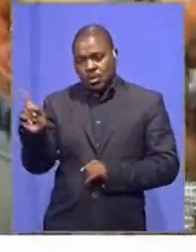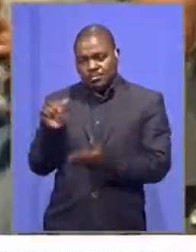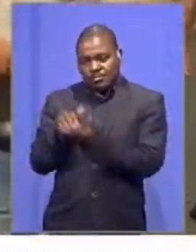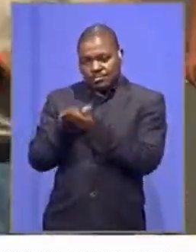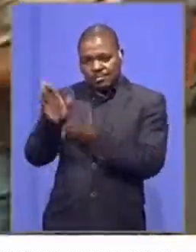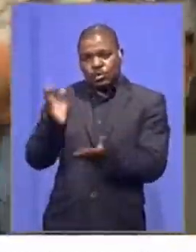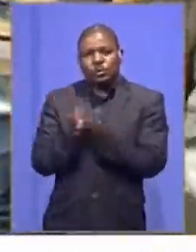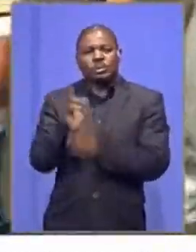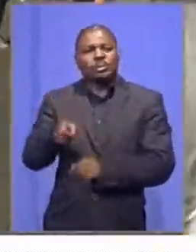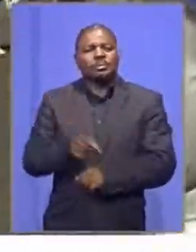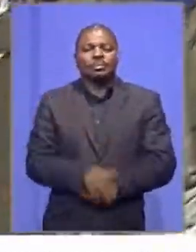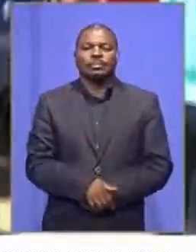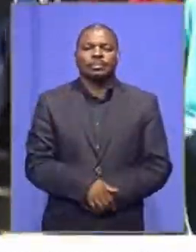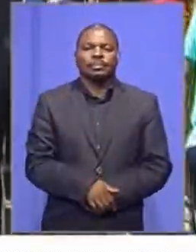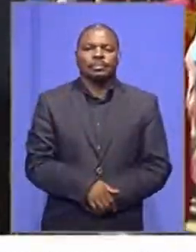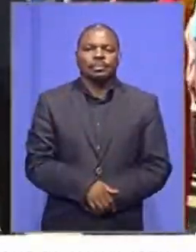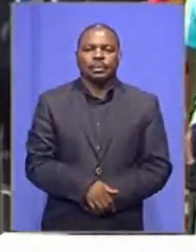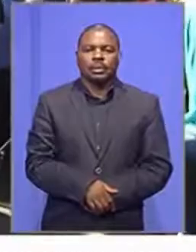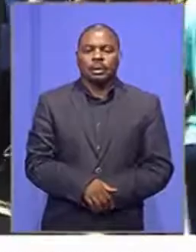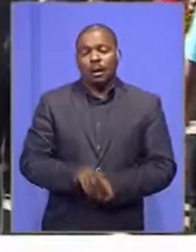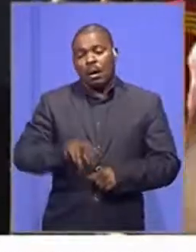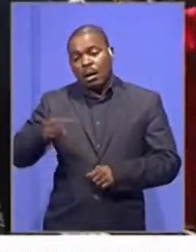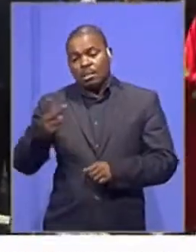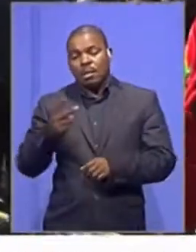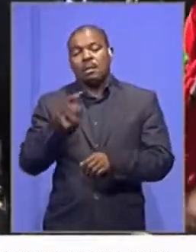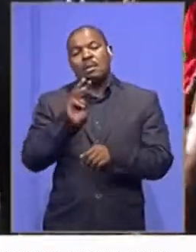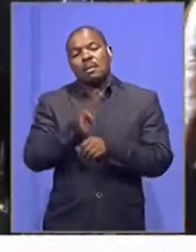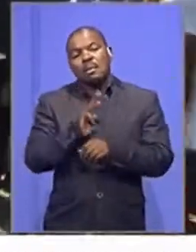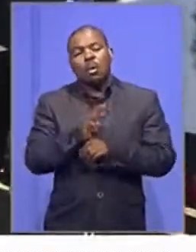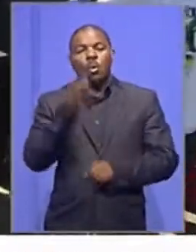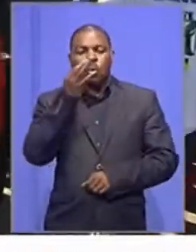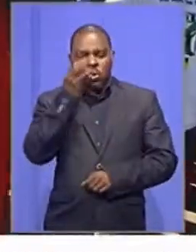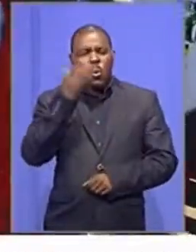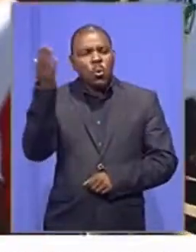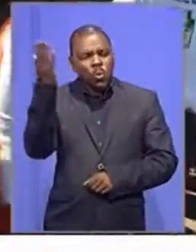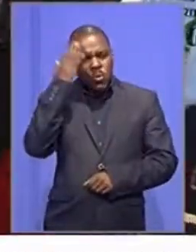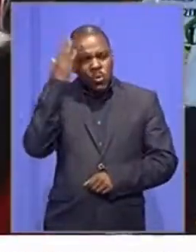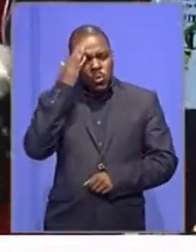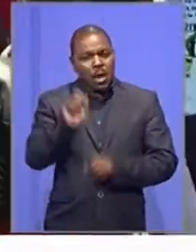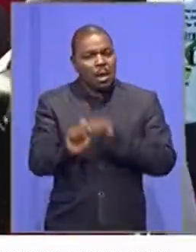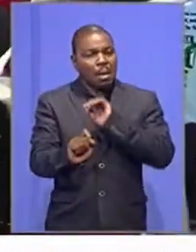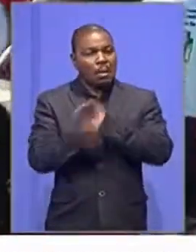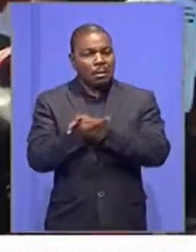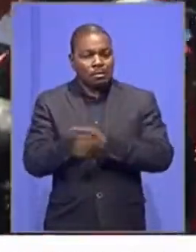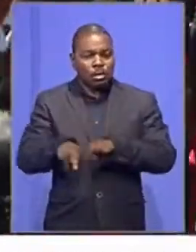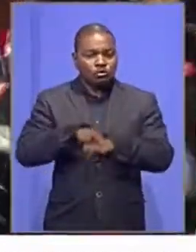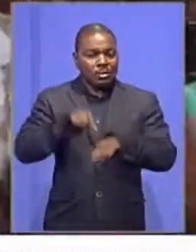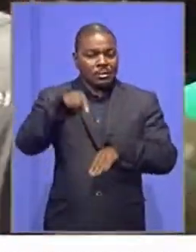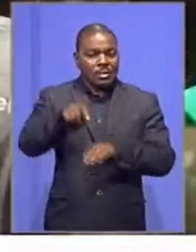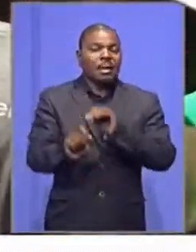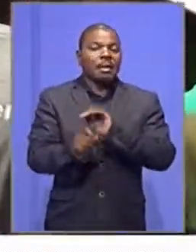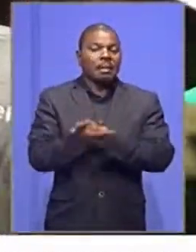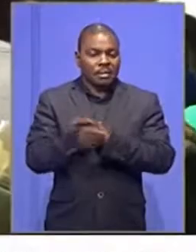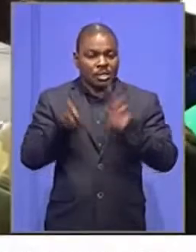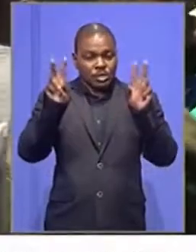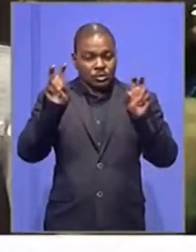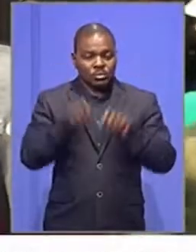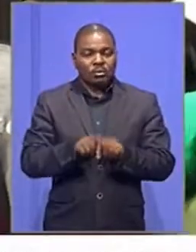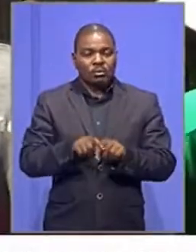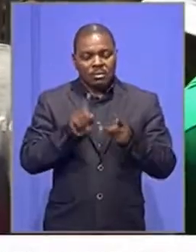tlošwa sekolong. Motswadi o mongwe o re o tseba ka tiragalo e tee ya kgethollo ya semorafe, o dumela